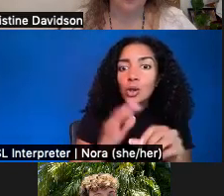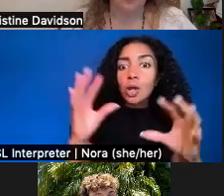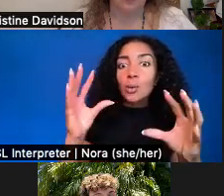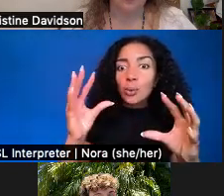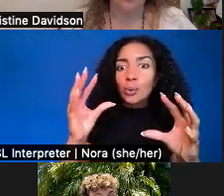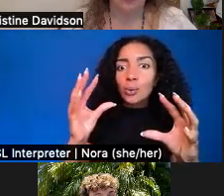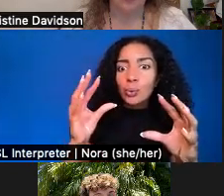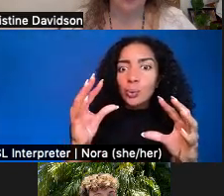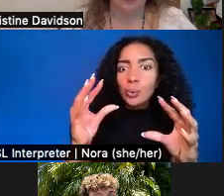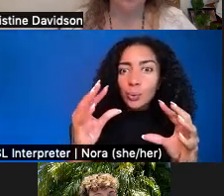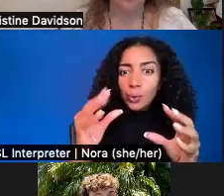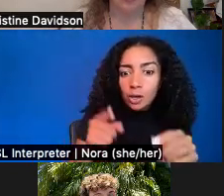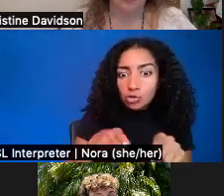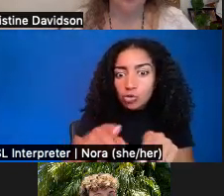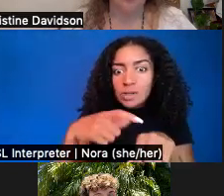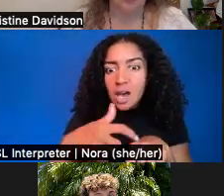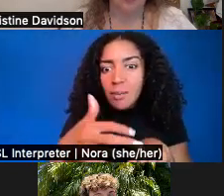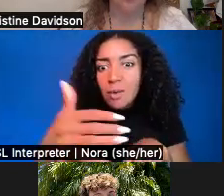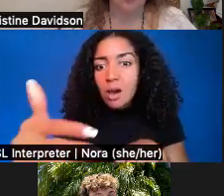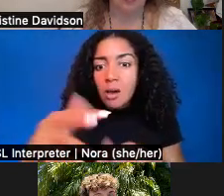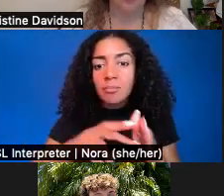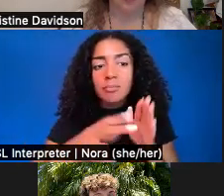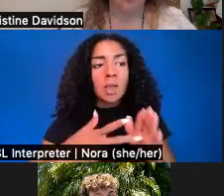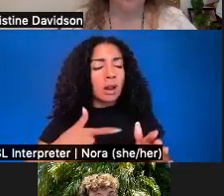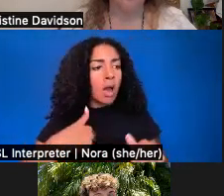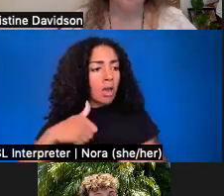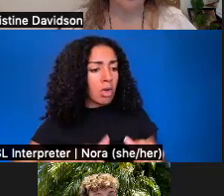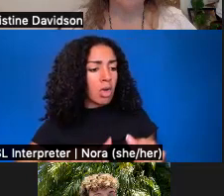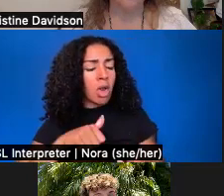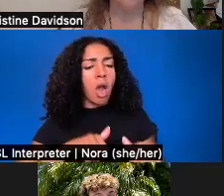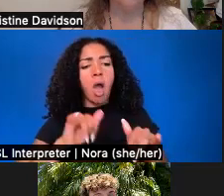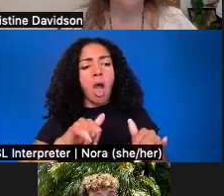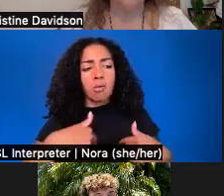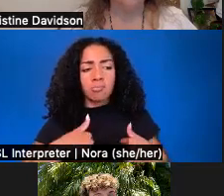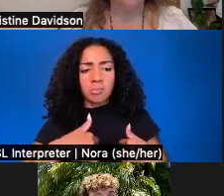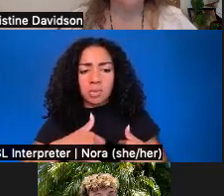I'm wrong. Of course I'm stupid. Of course, you know, XYZ, I'm going to believe.